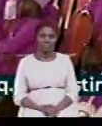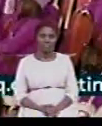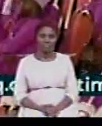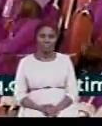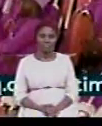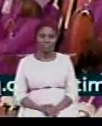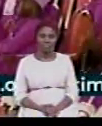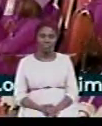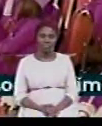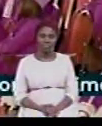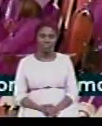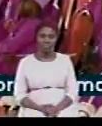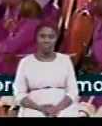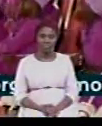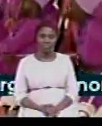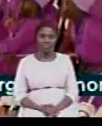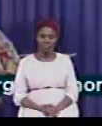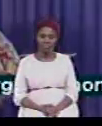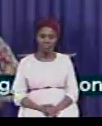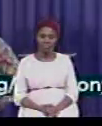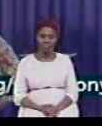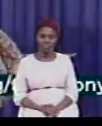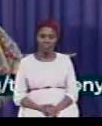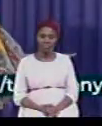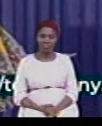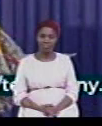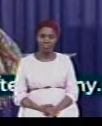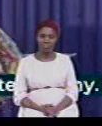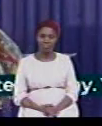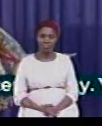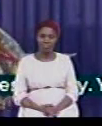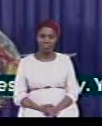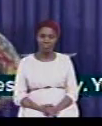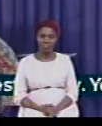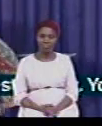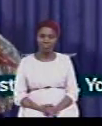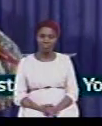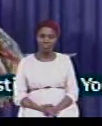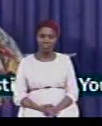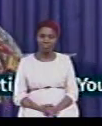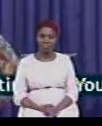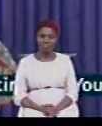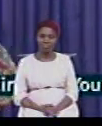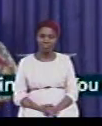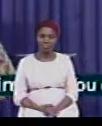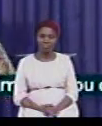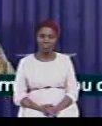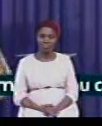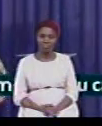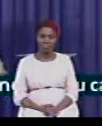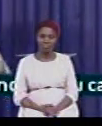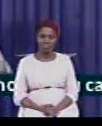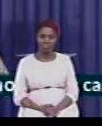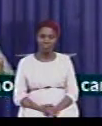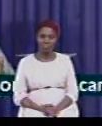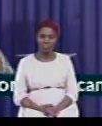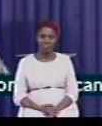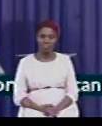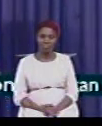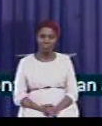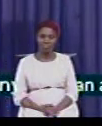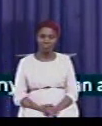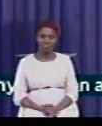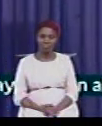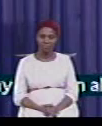mabrabo nyina me urade na mo amhye niam antia antia ene niam anya nyina mo nyan na mufa mabrabo ntu urade so na urade ebe